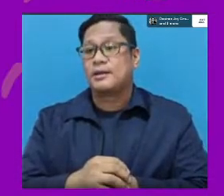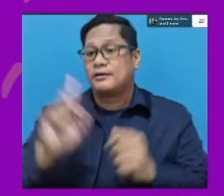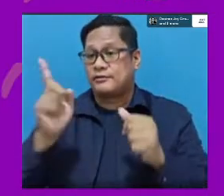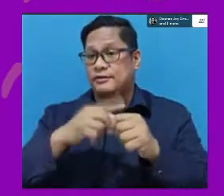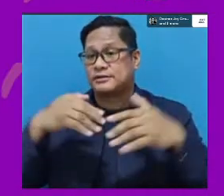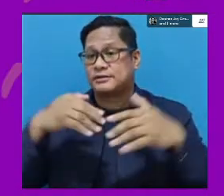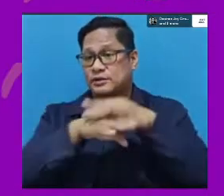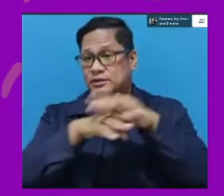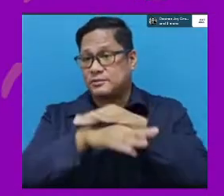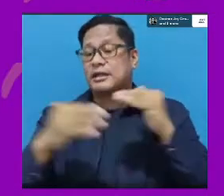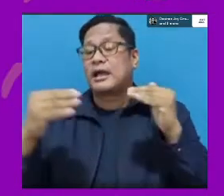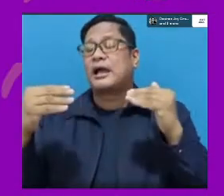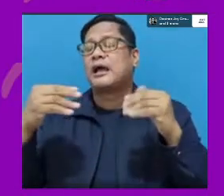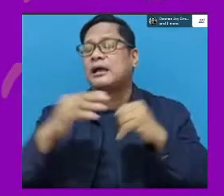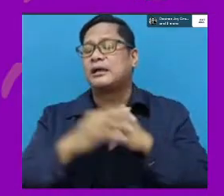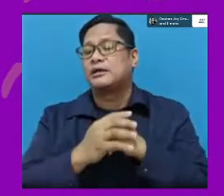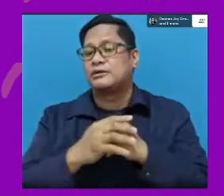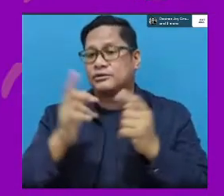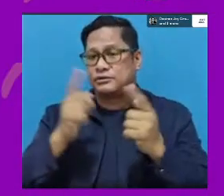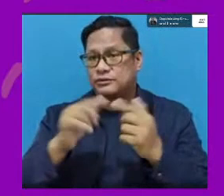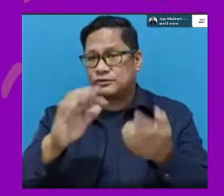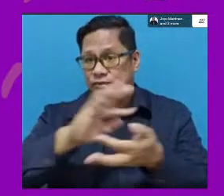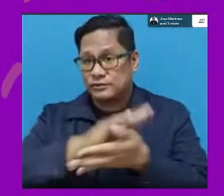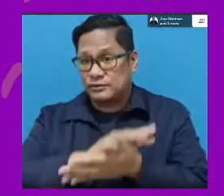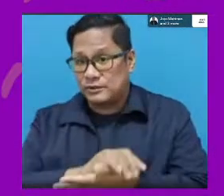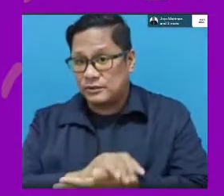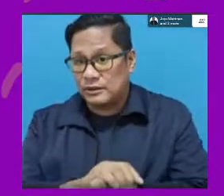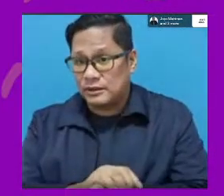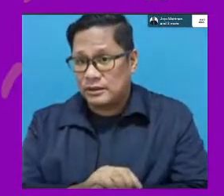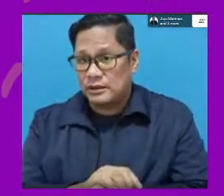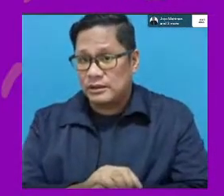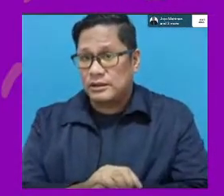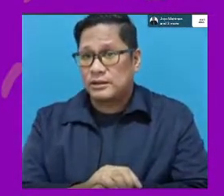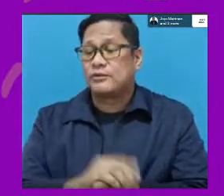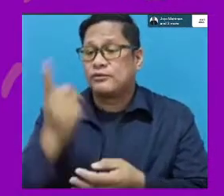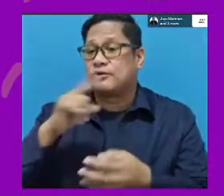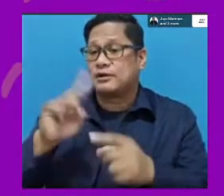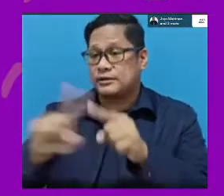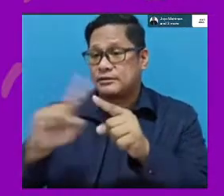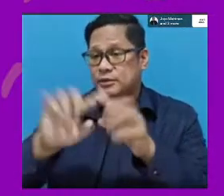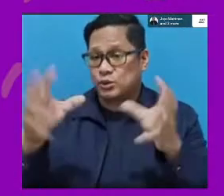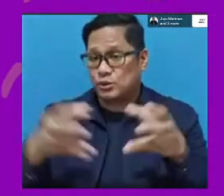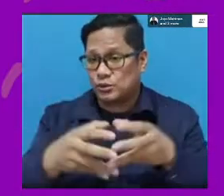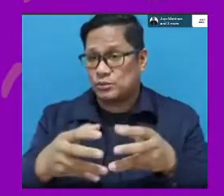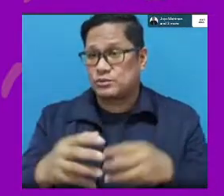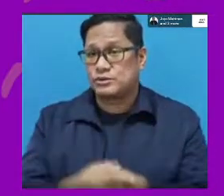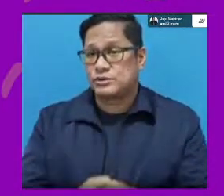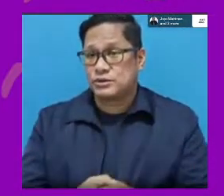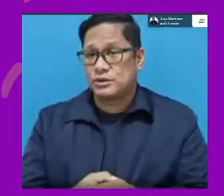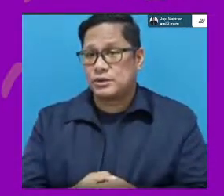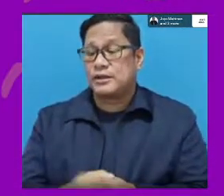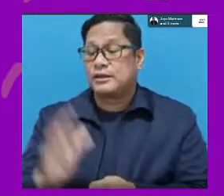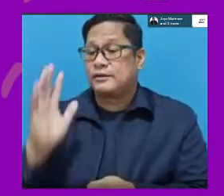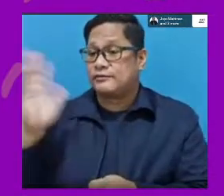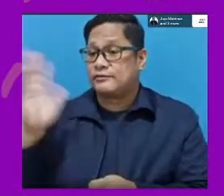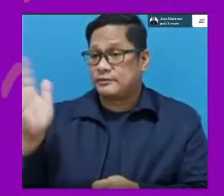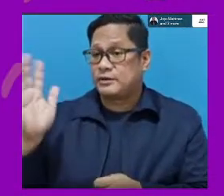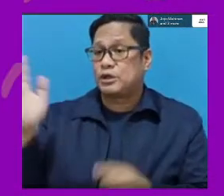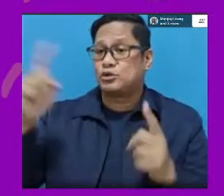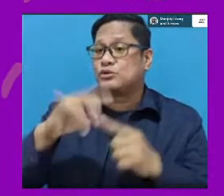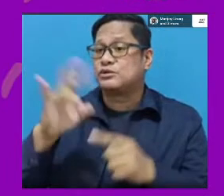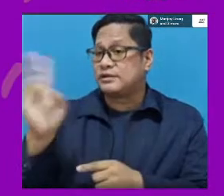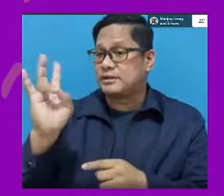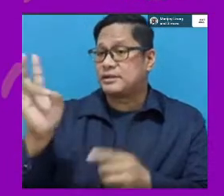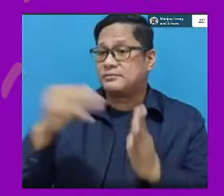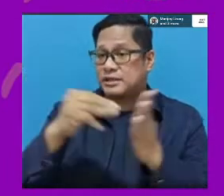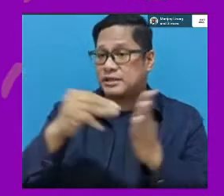To COVID-19 immunization services to priority groups, or at most 50 to 70 million Filipinos,